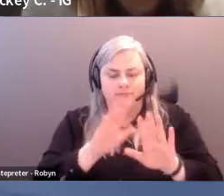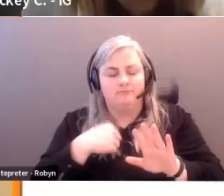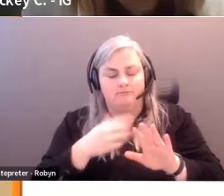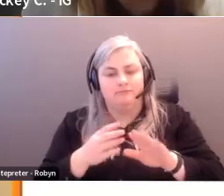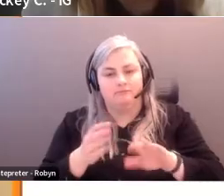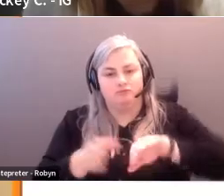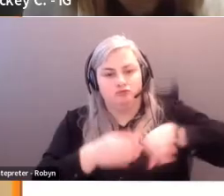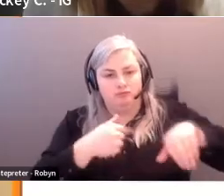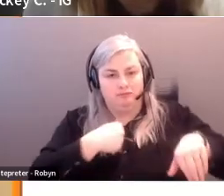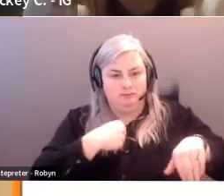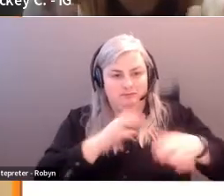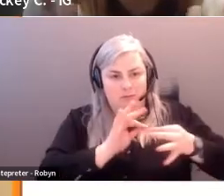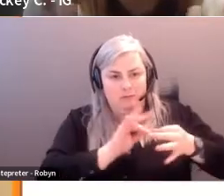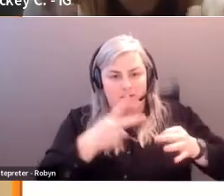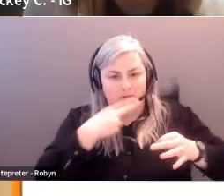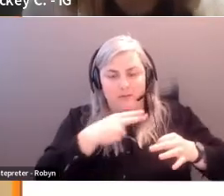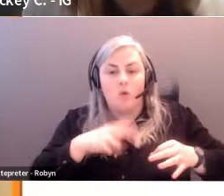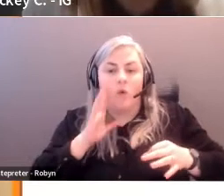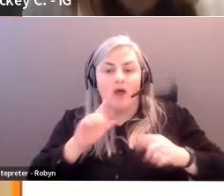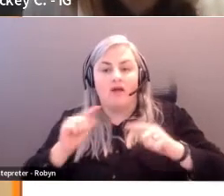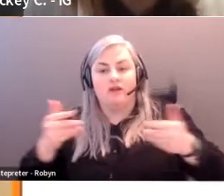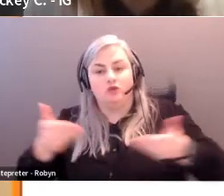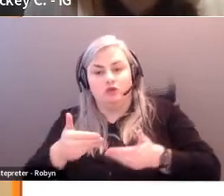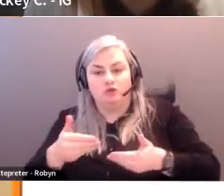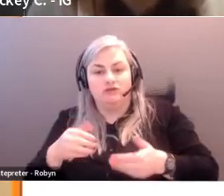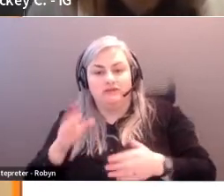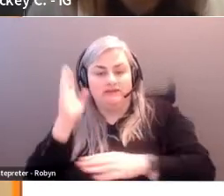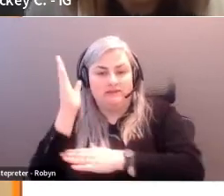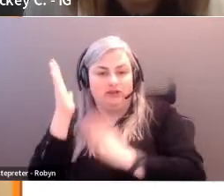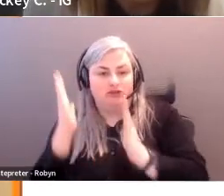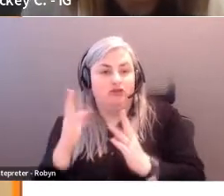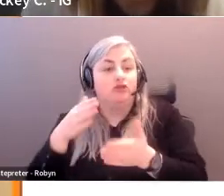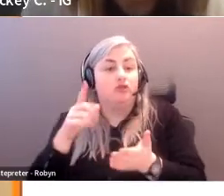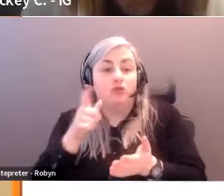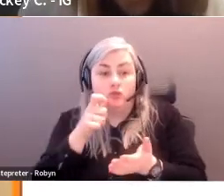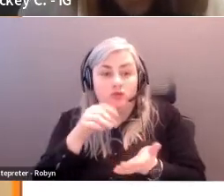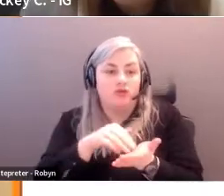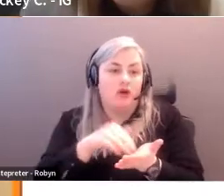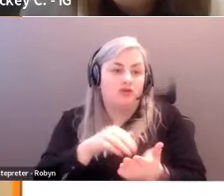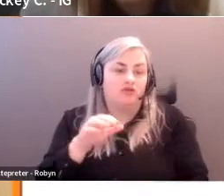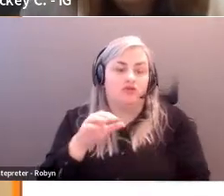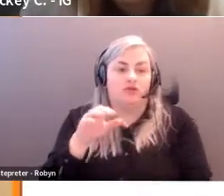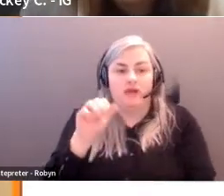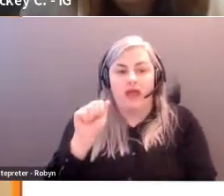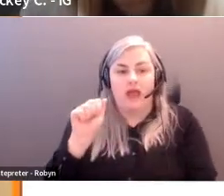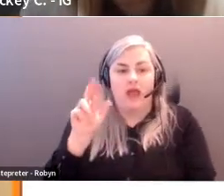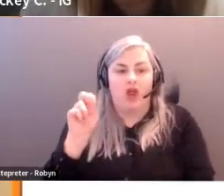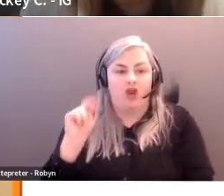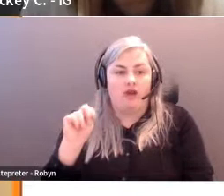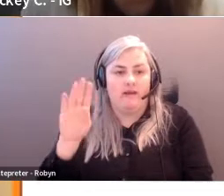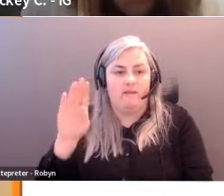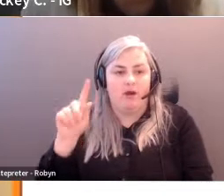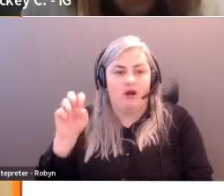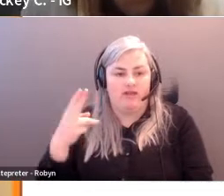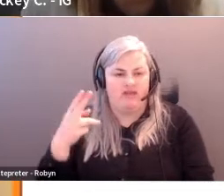speaker and get the show on the road. So today's speaker is Dr. Barth. He's a TEDx speaker and workplace